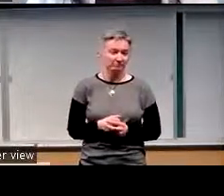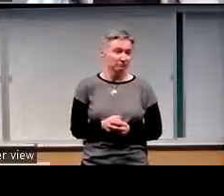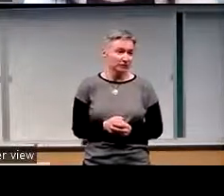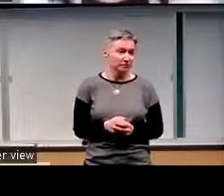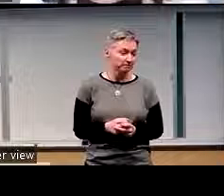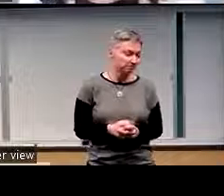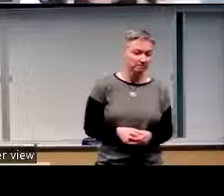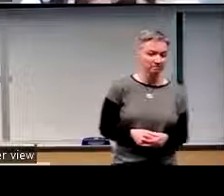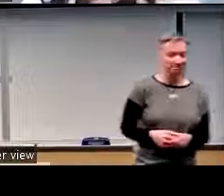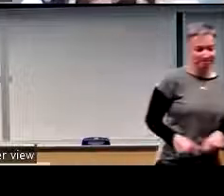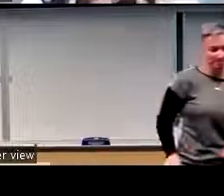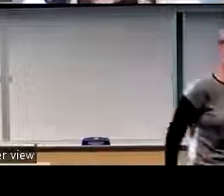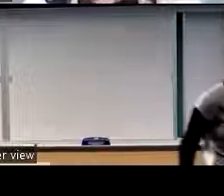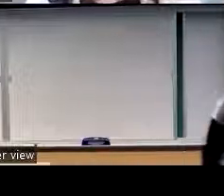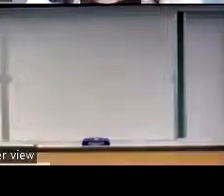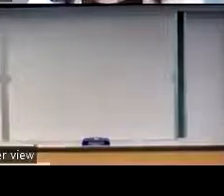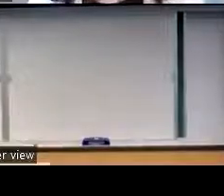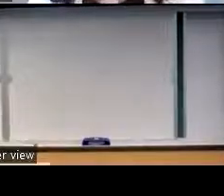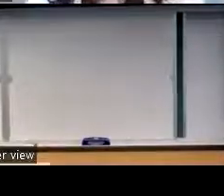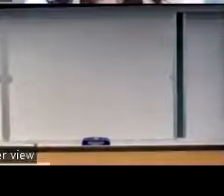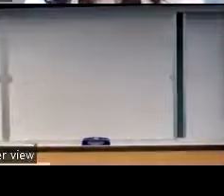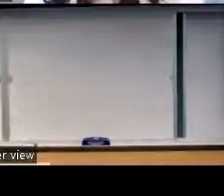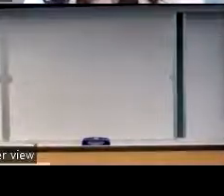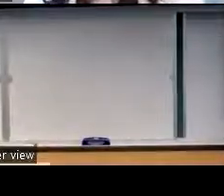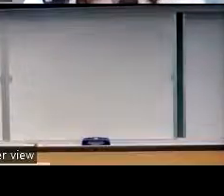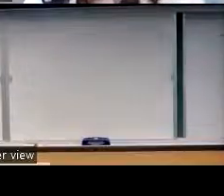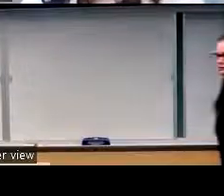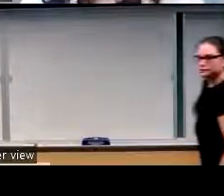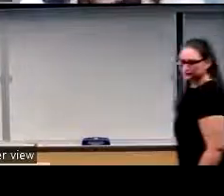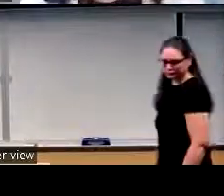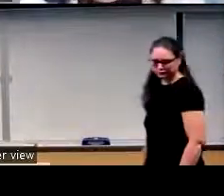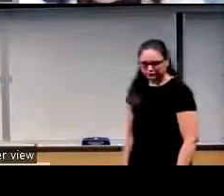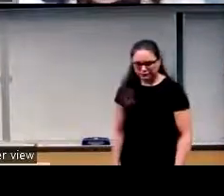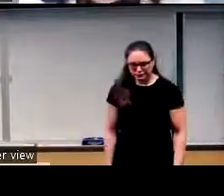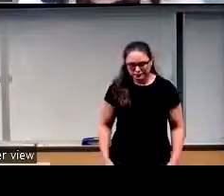social engagement with friends, which also declined over time.